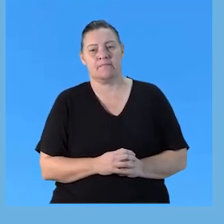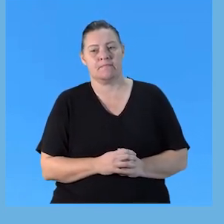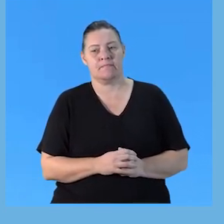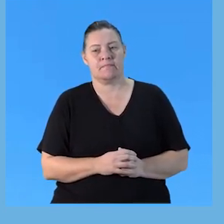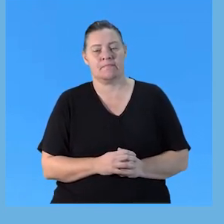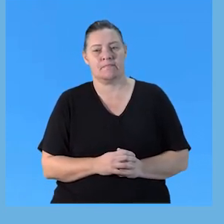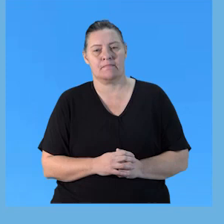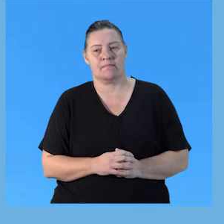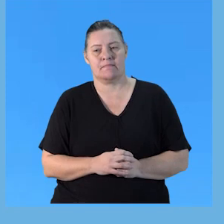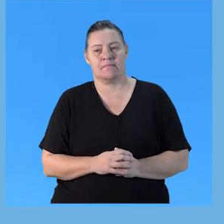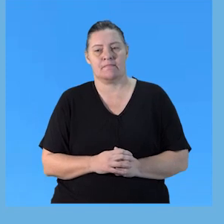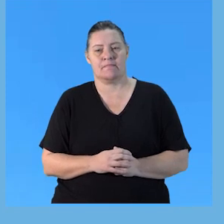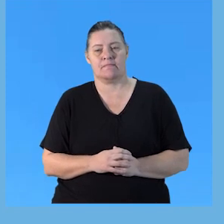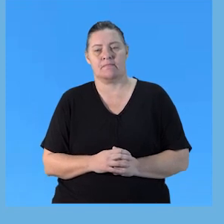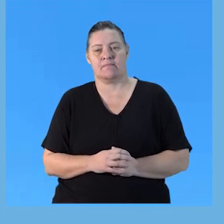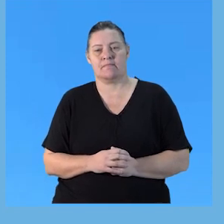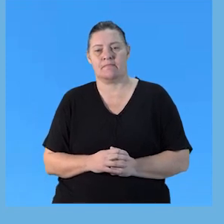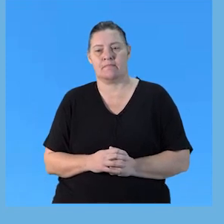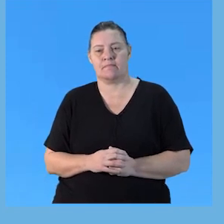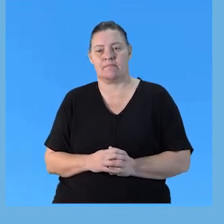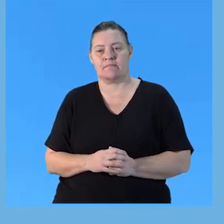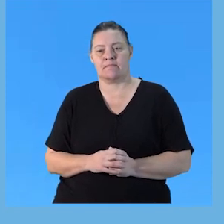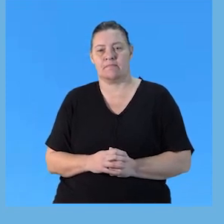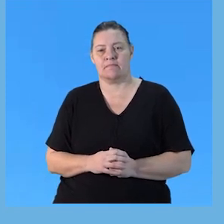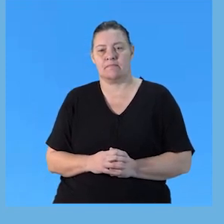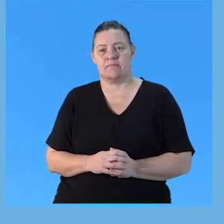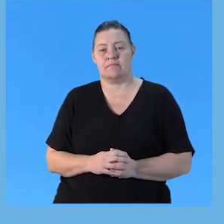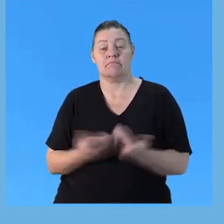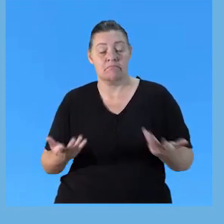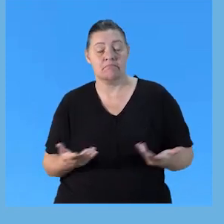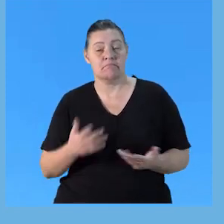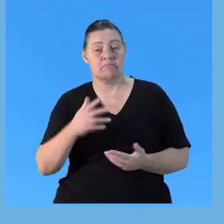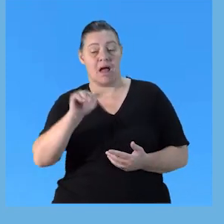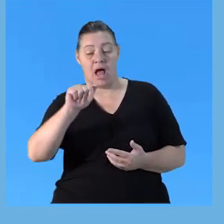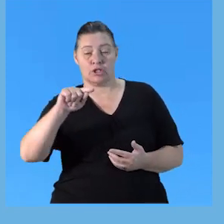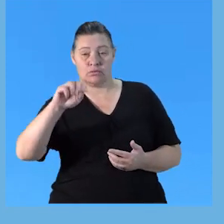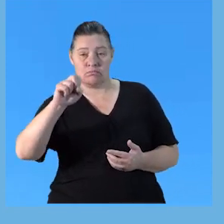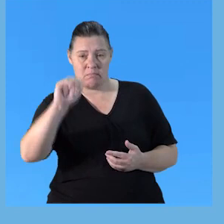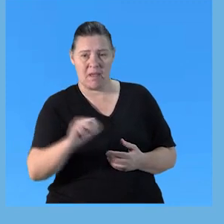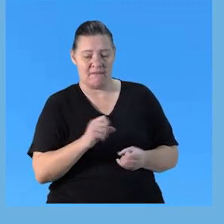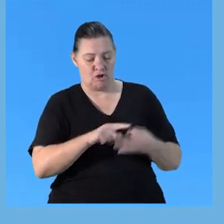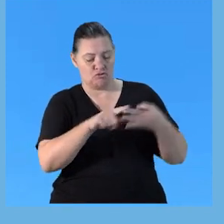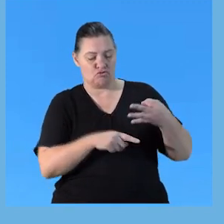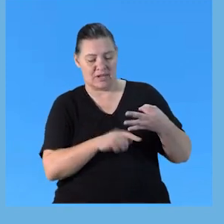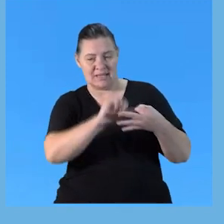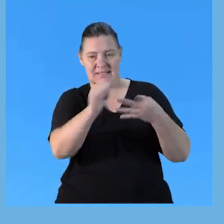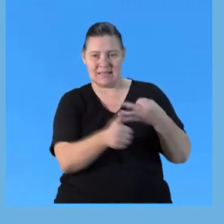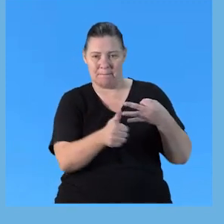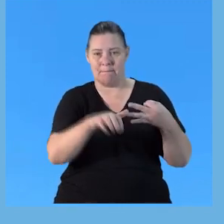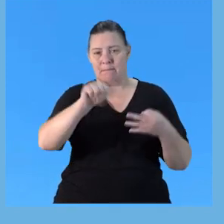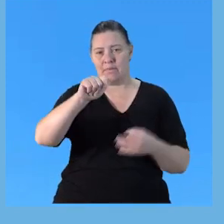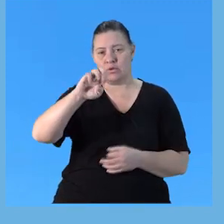So because here, there is no disconnection on our 2 switches here, this is going to show a closed